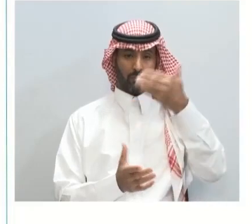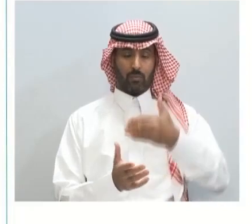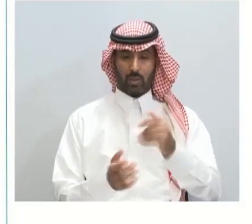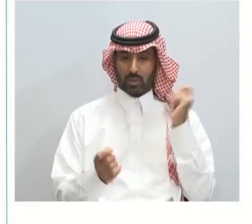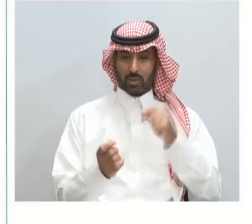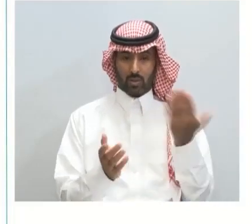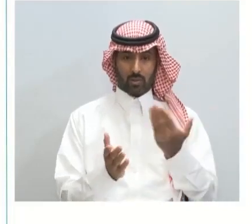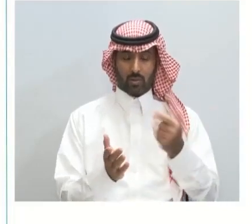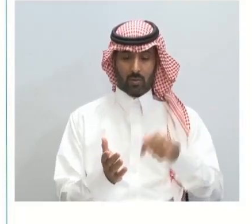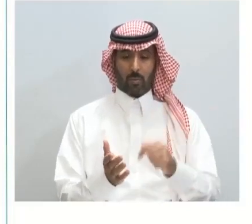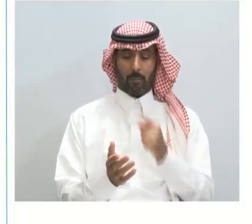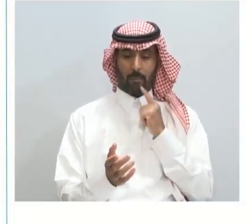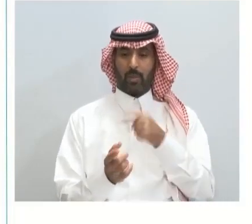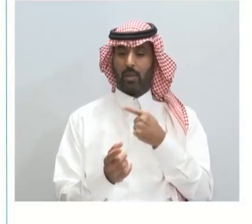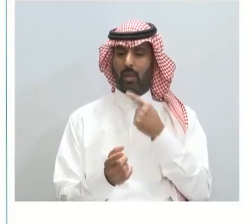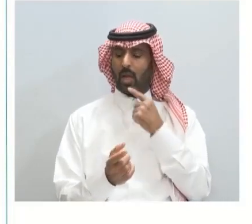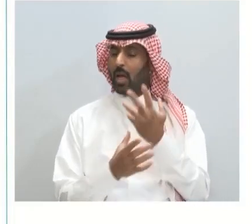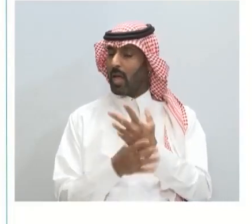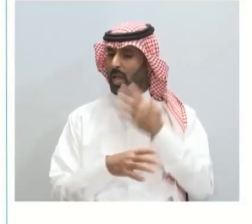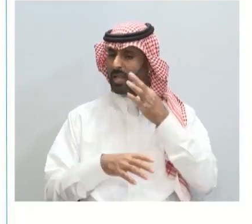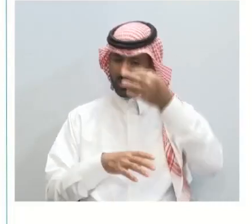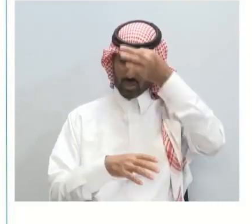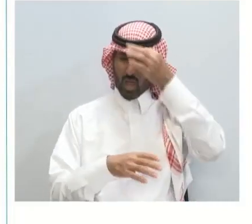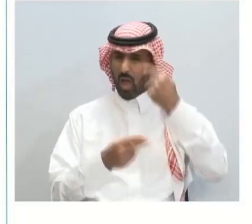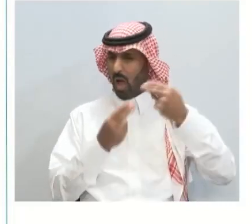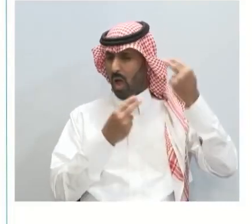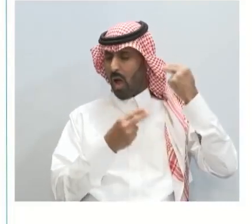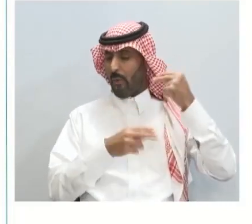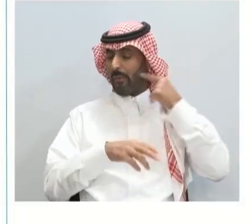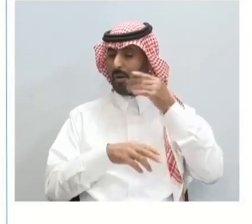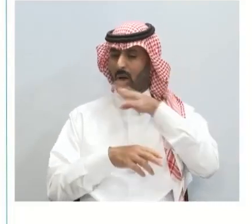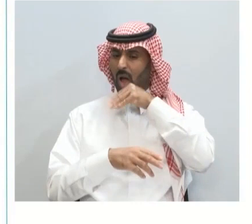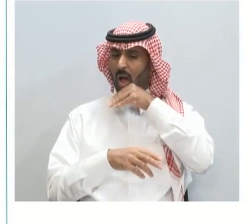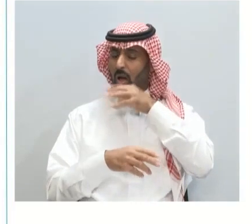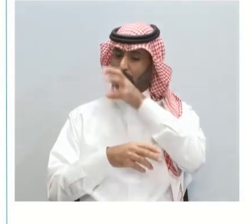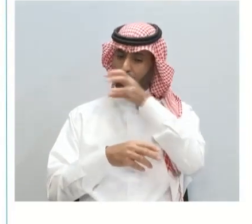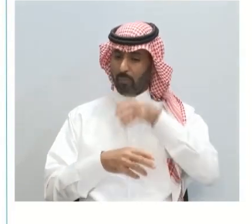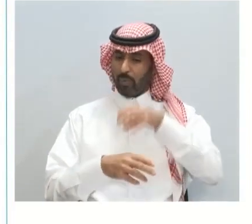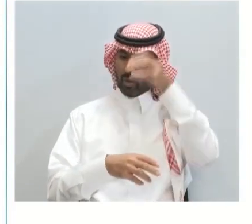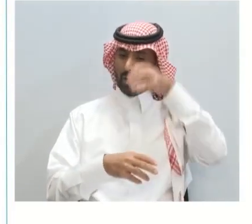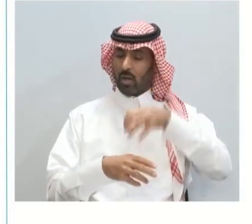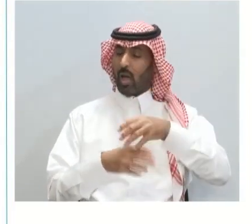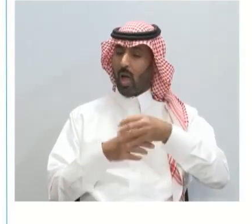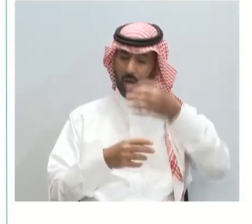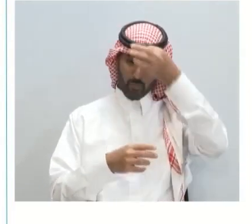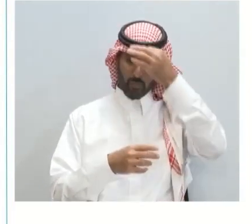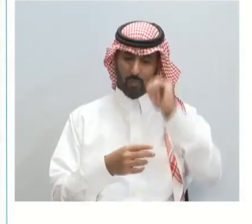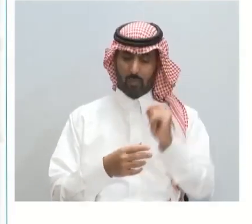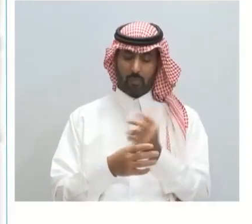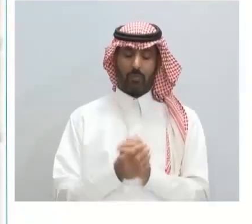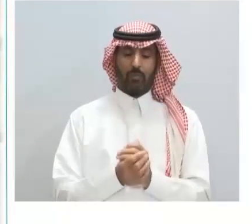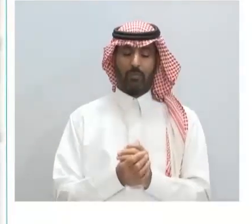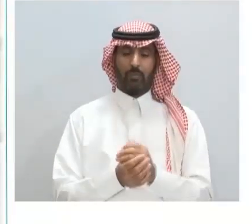So the objectives: to discuss genetic diseases, explain reading strategy, reading for a purpose, answer questions